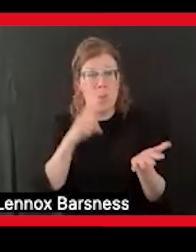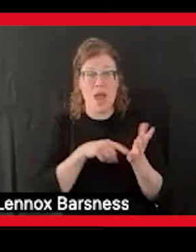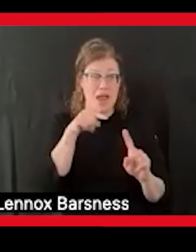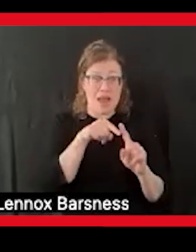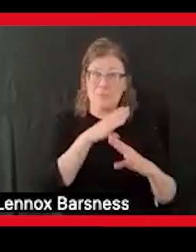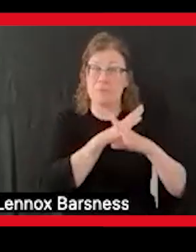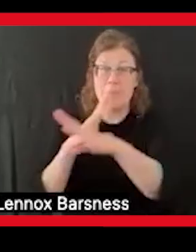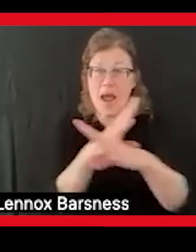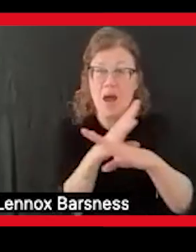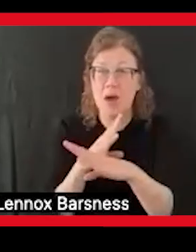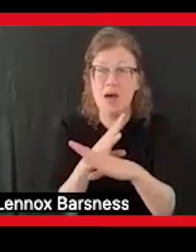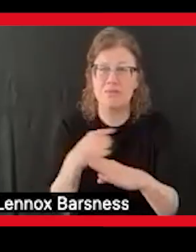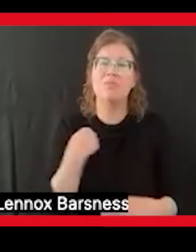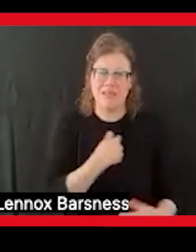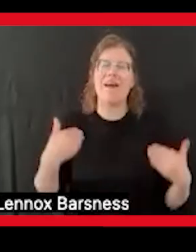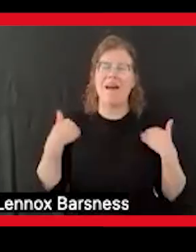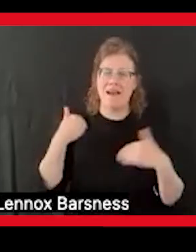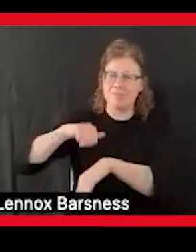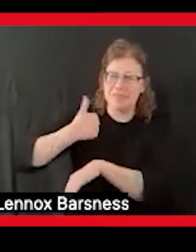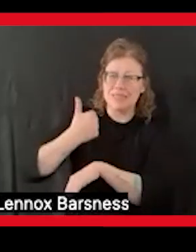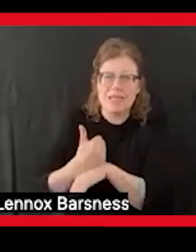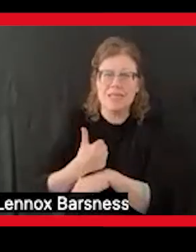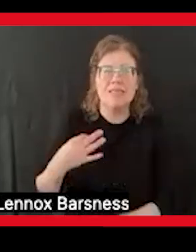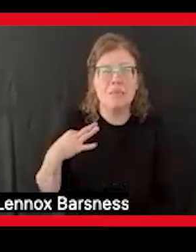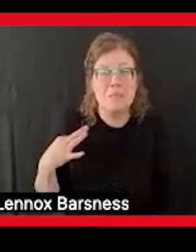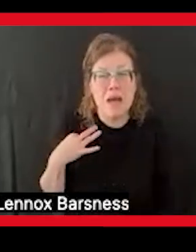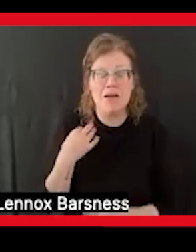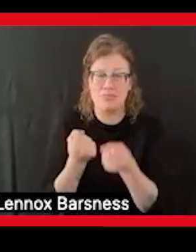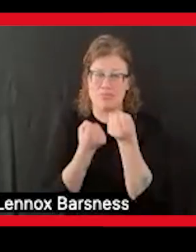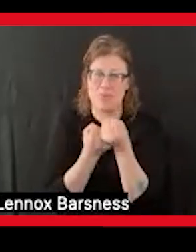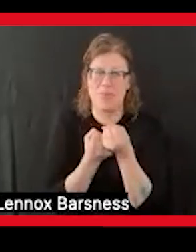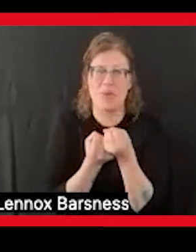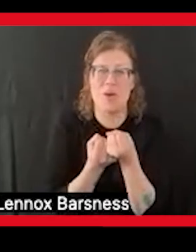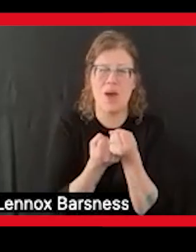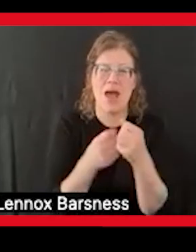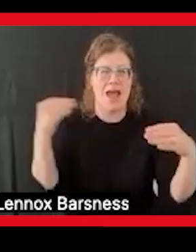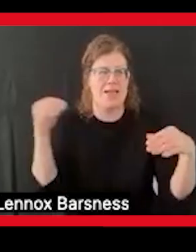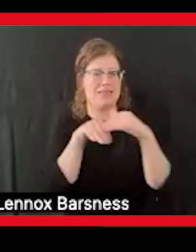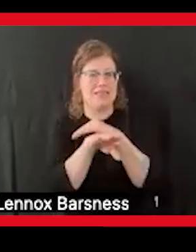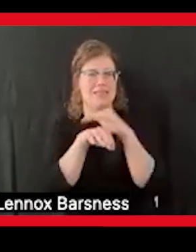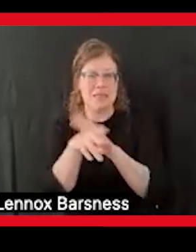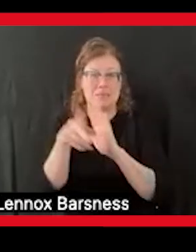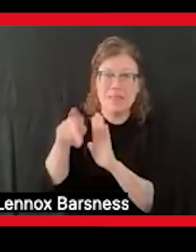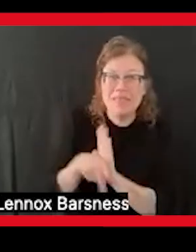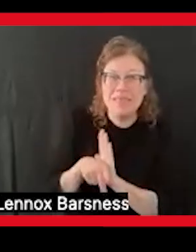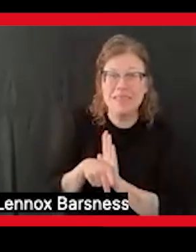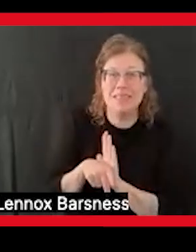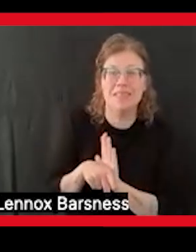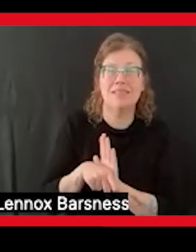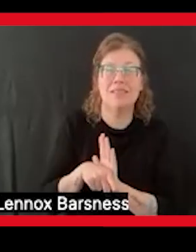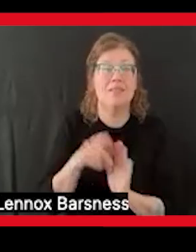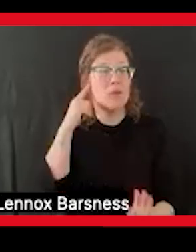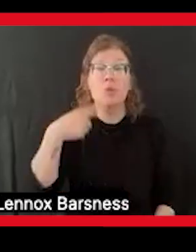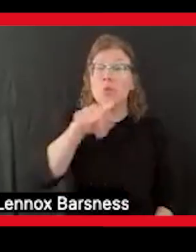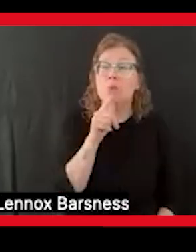accessibility policy is available for those who may need support from program staff or financial